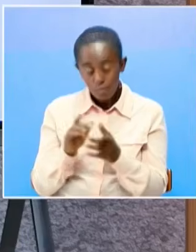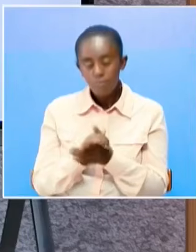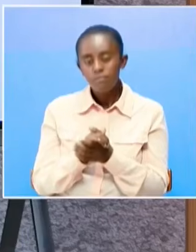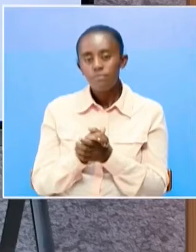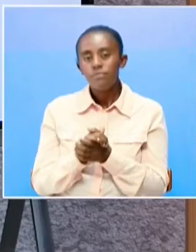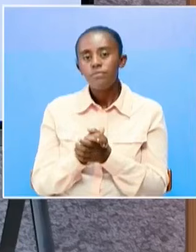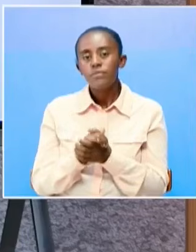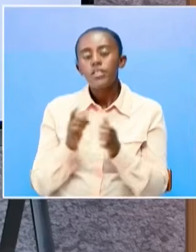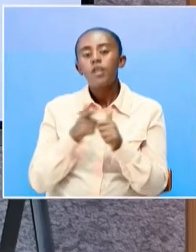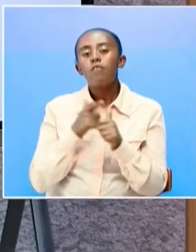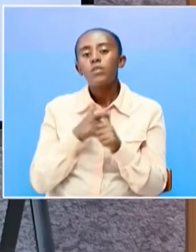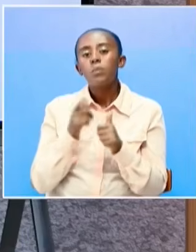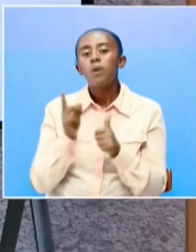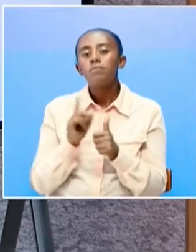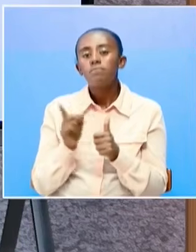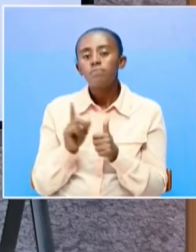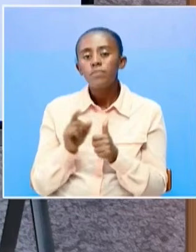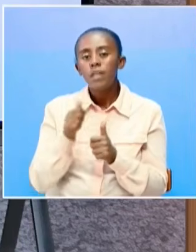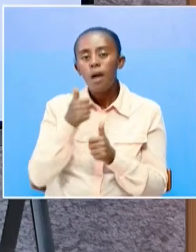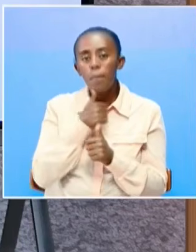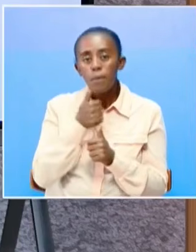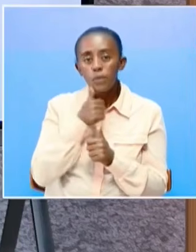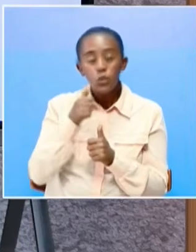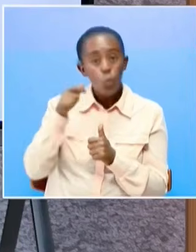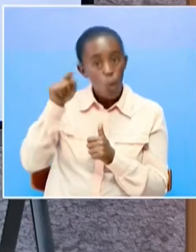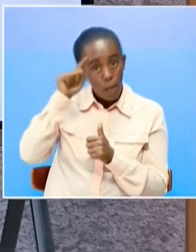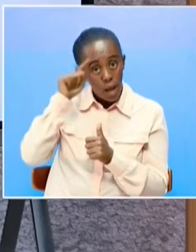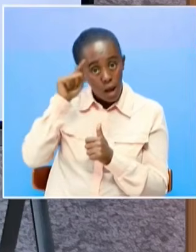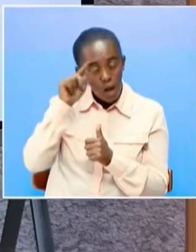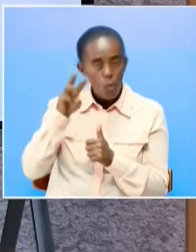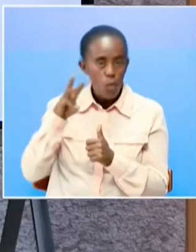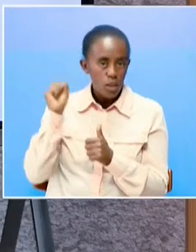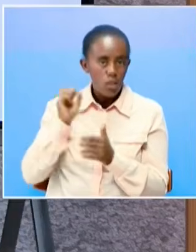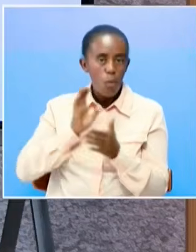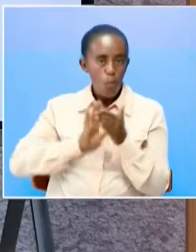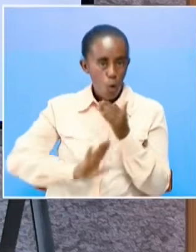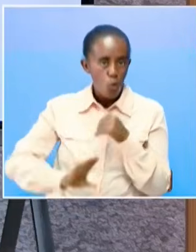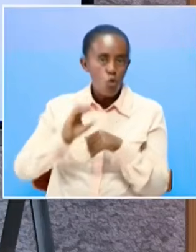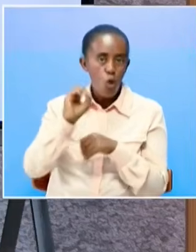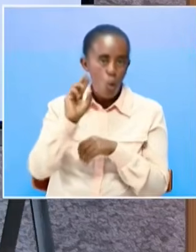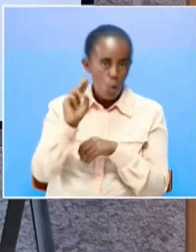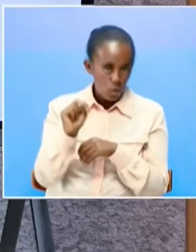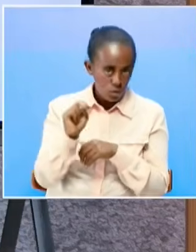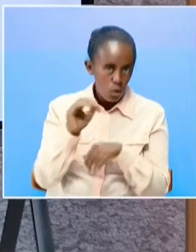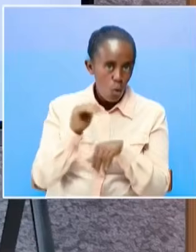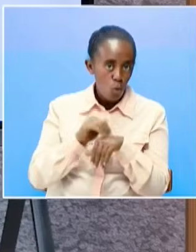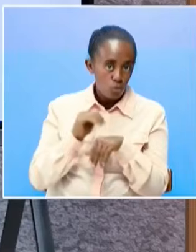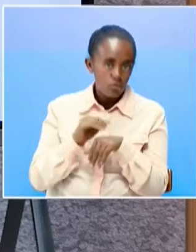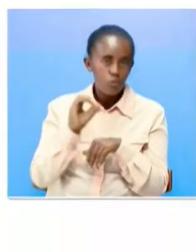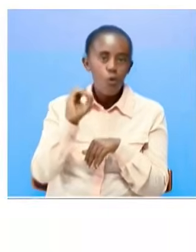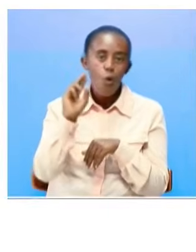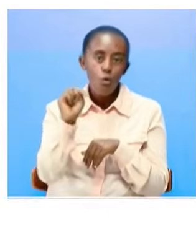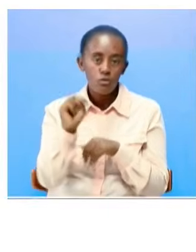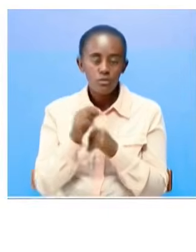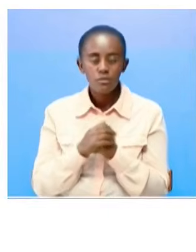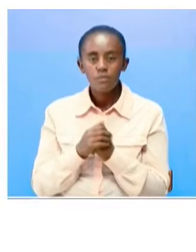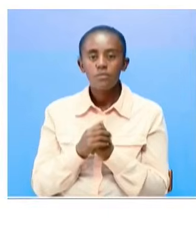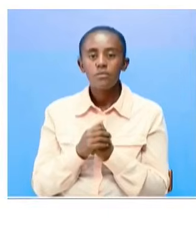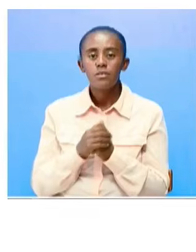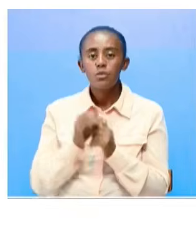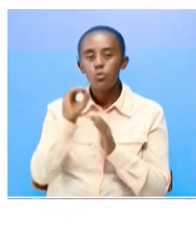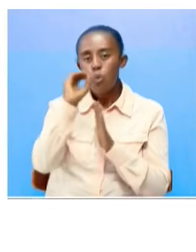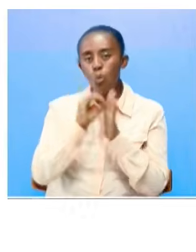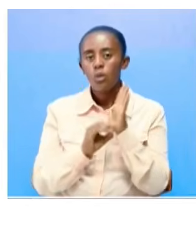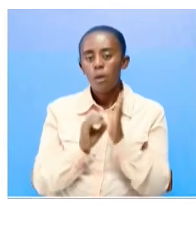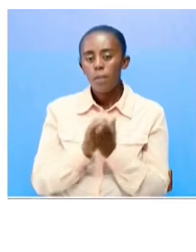what about the first one here? Abebech Gobena was born on, well, October